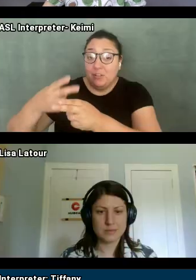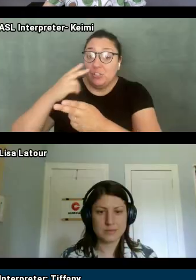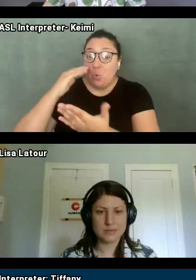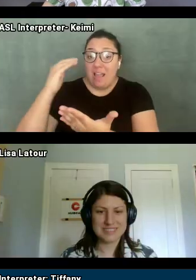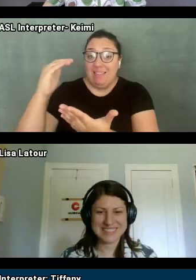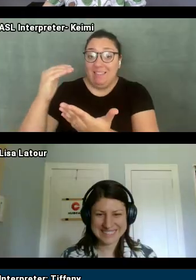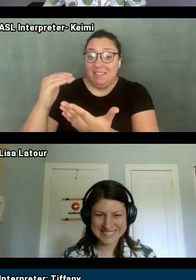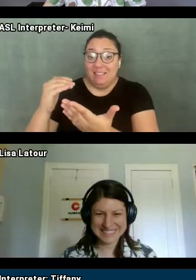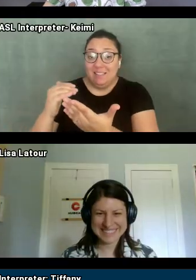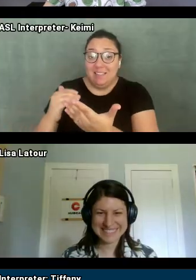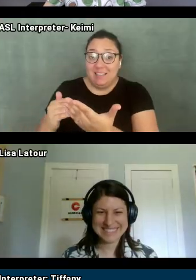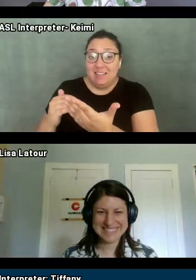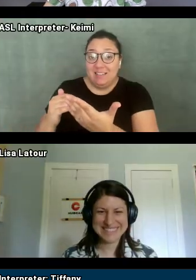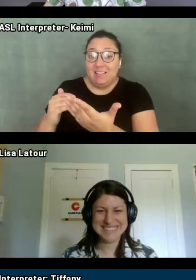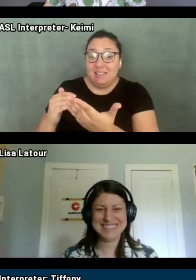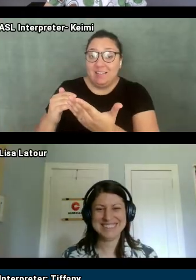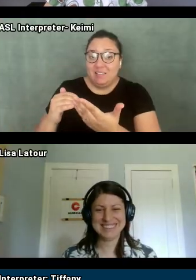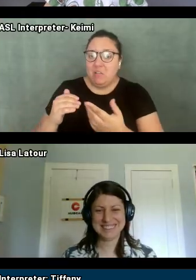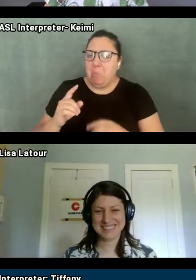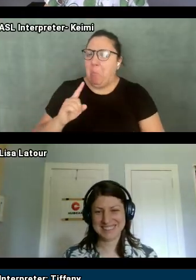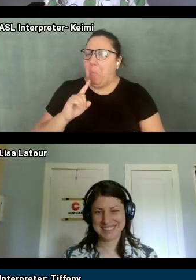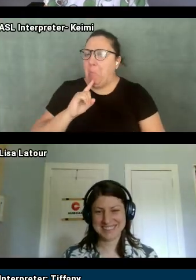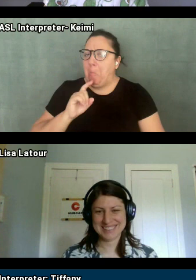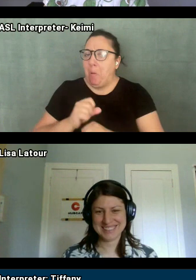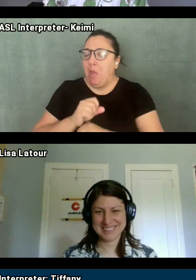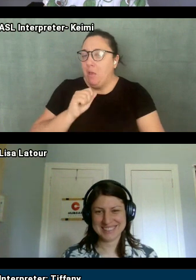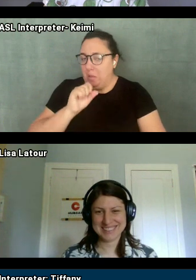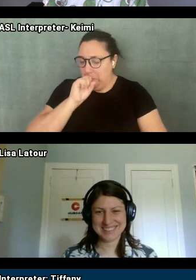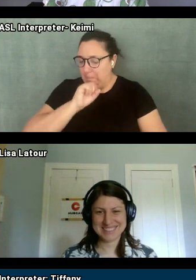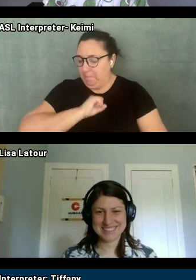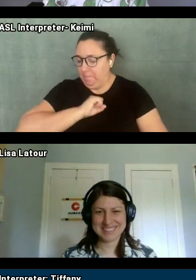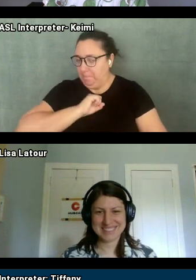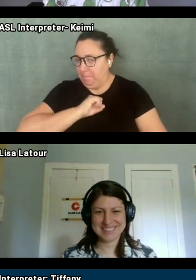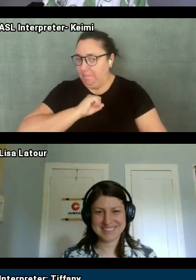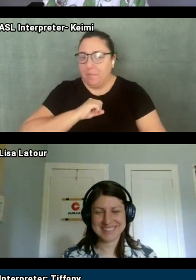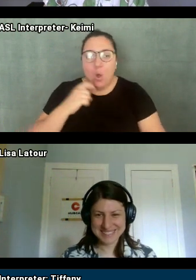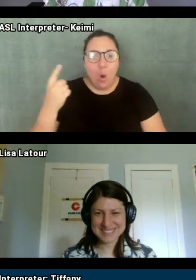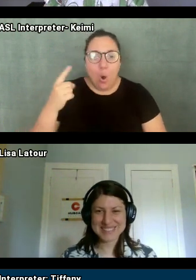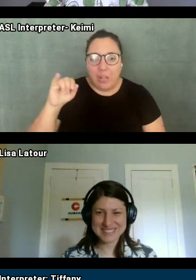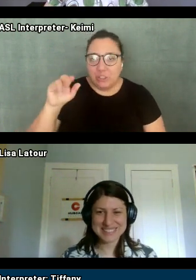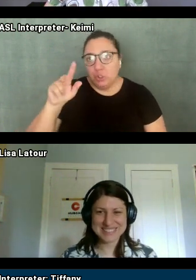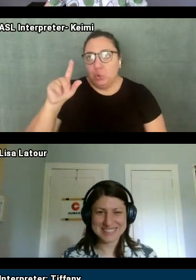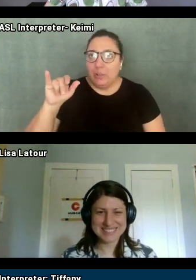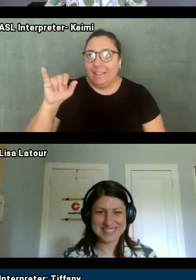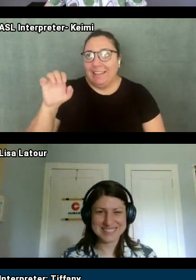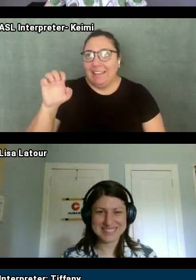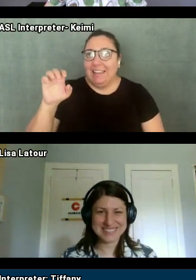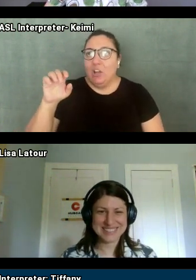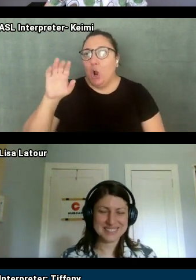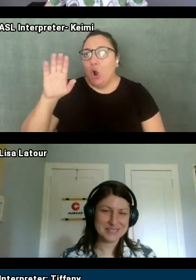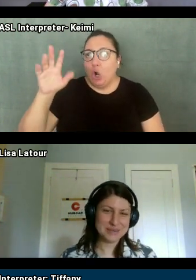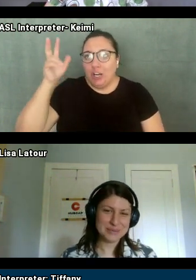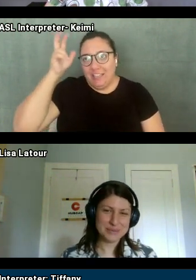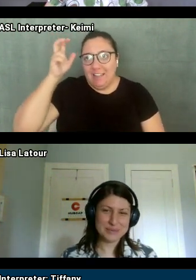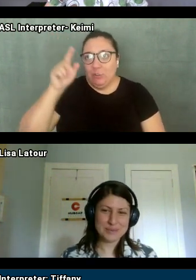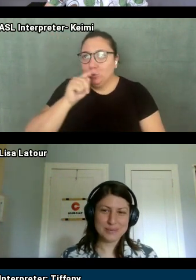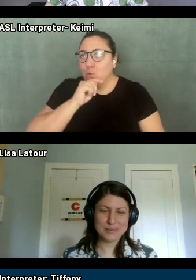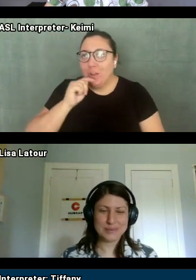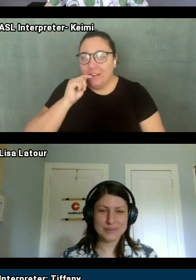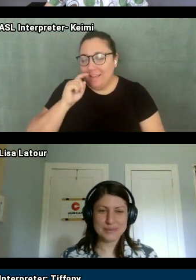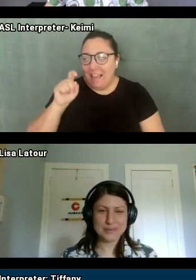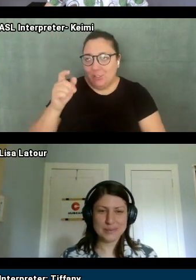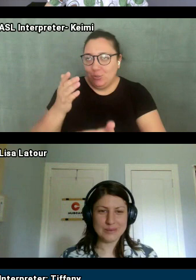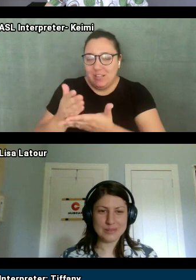my totally legitimate competitors here. I'm always losing deals to Julie's evil twin. It's got to stop. Now I